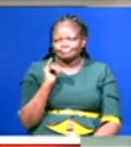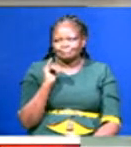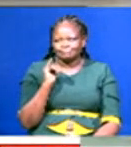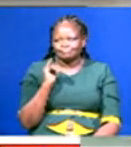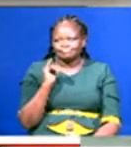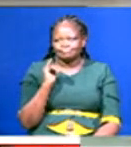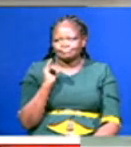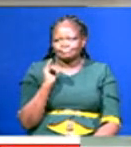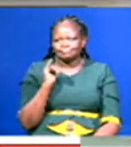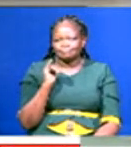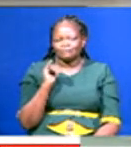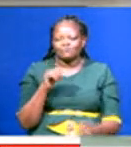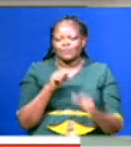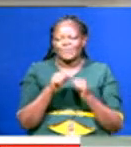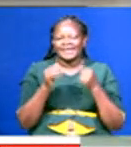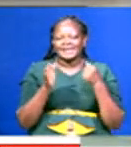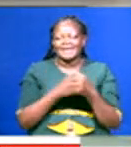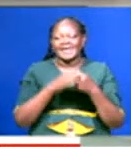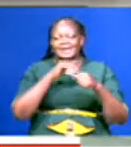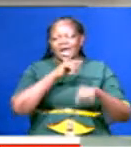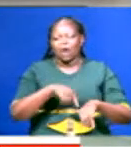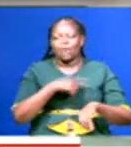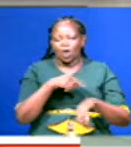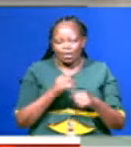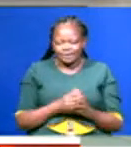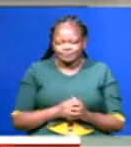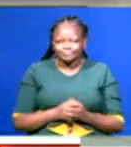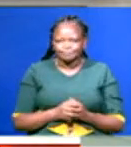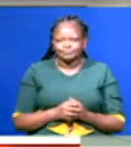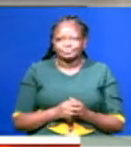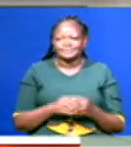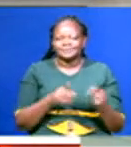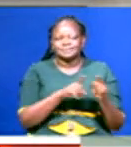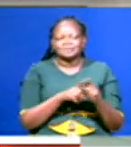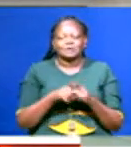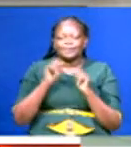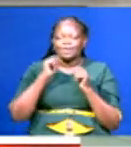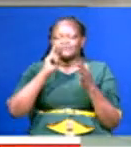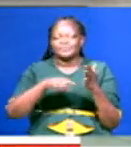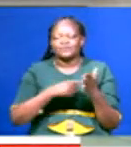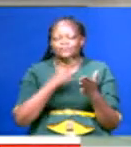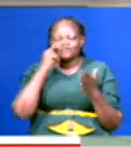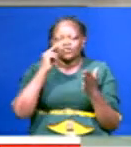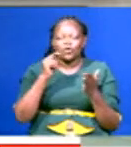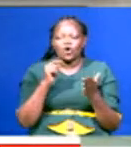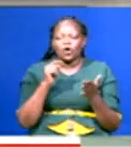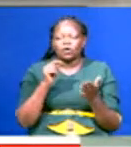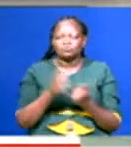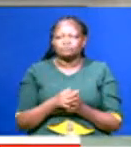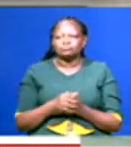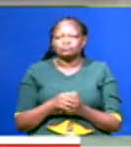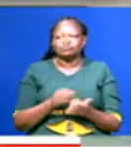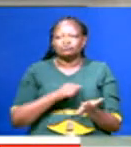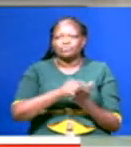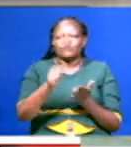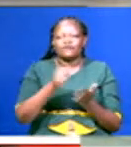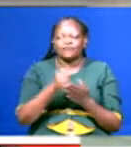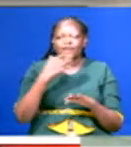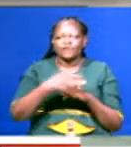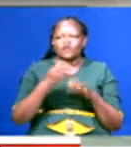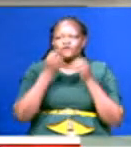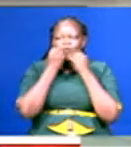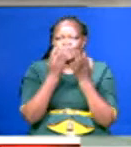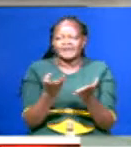Investigations for close to 9 hours. They may also be charged for publication of false information, and that's according